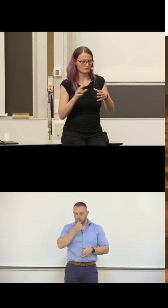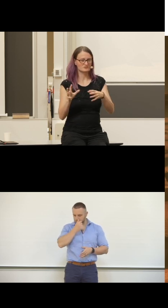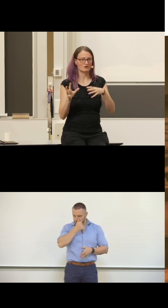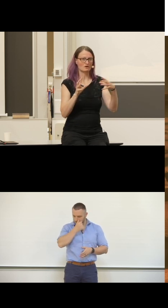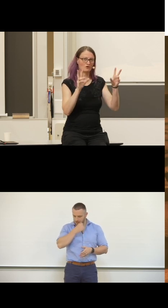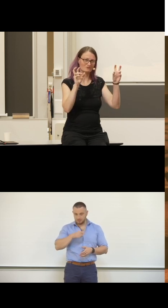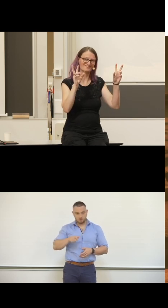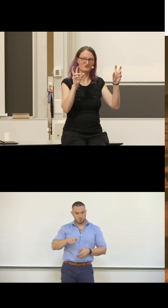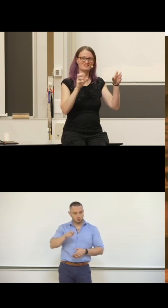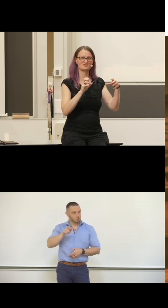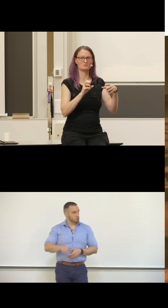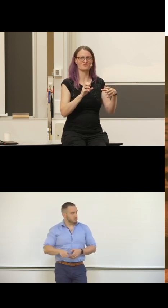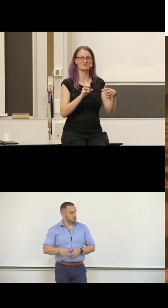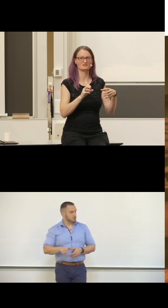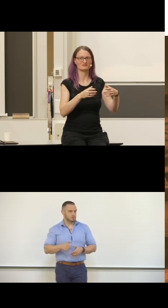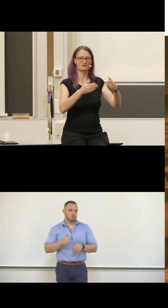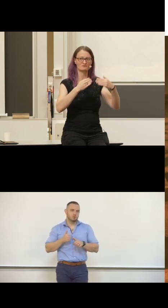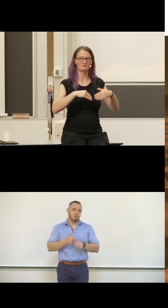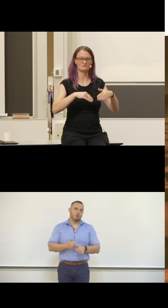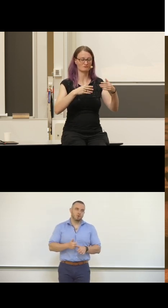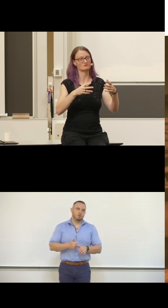and humans only support